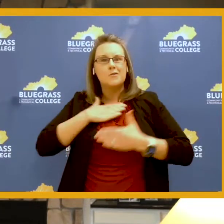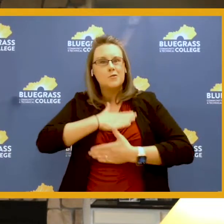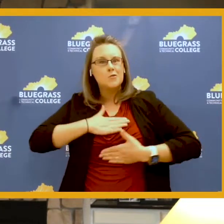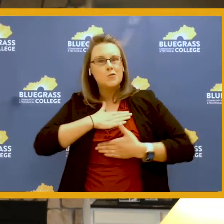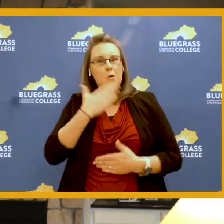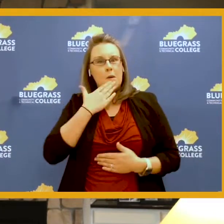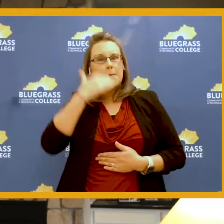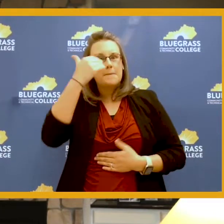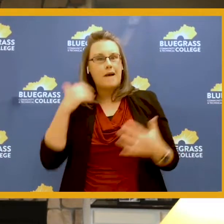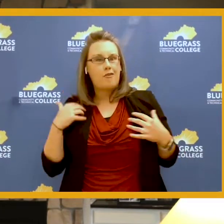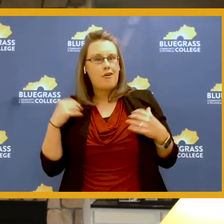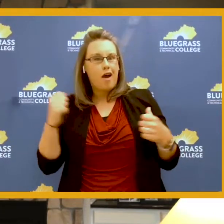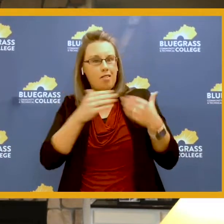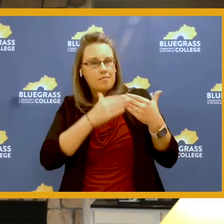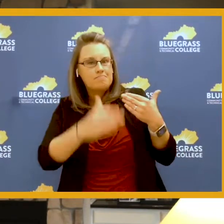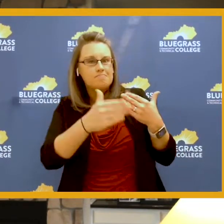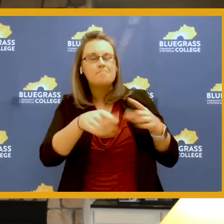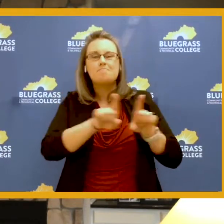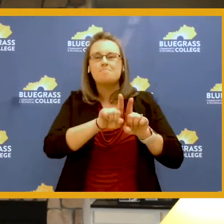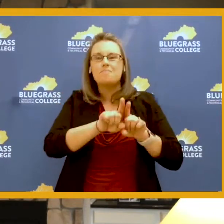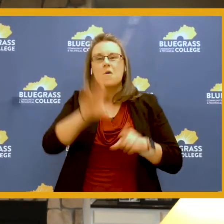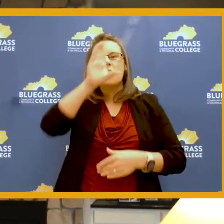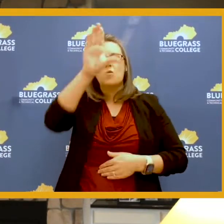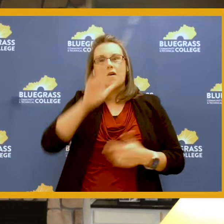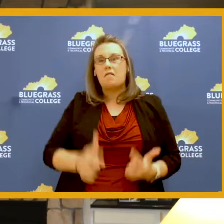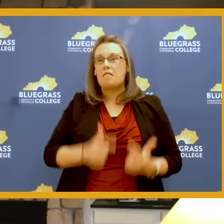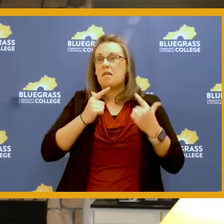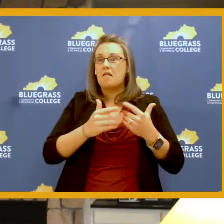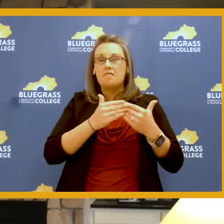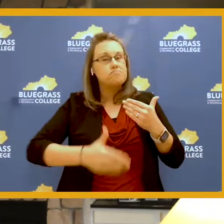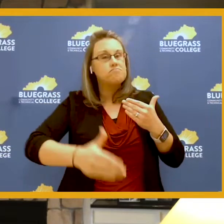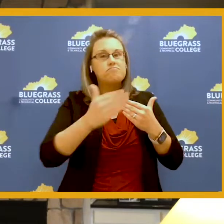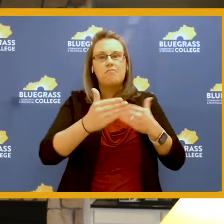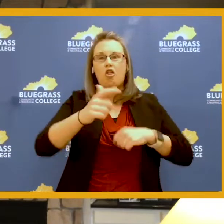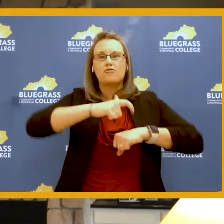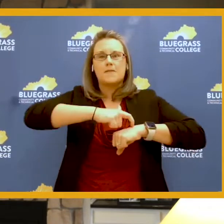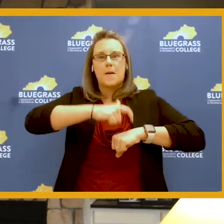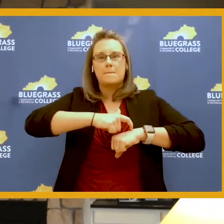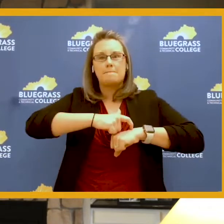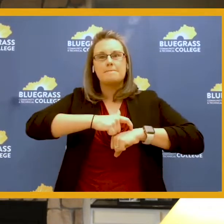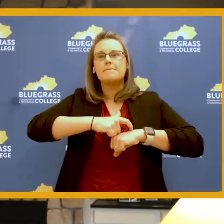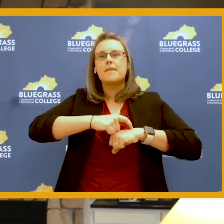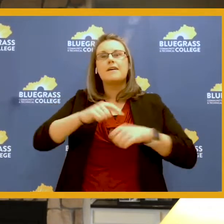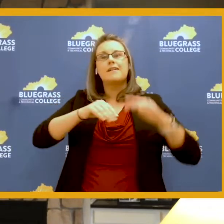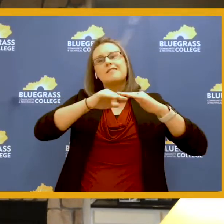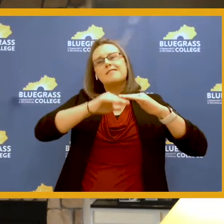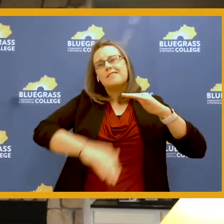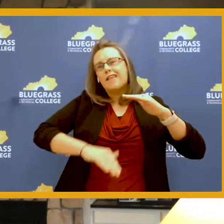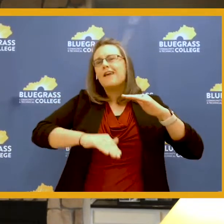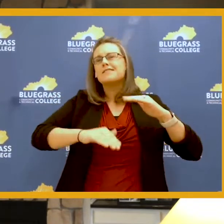we live longer. They are much less likely to contract COVID-19 even.